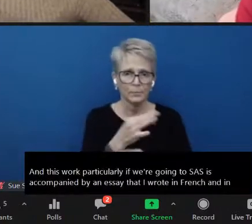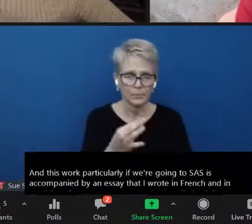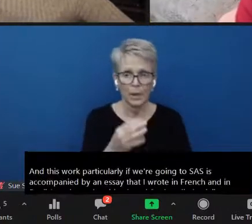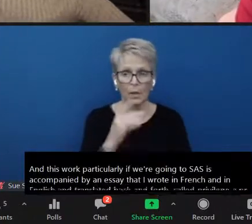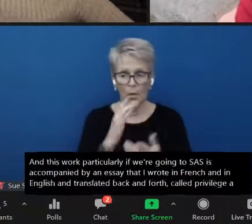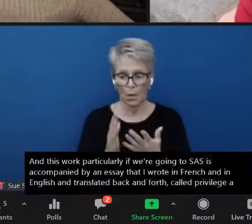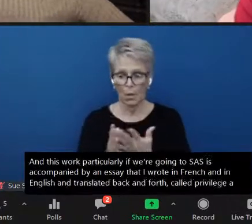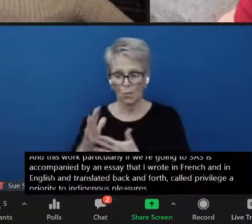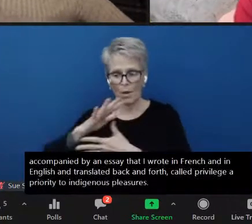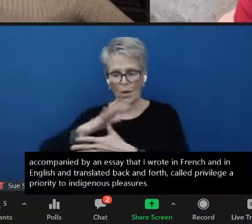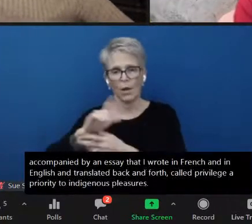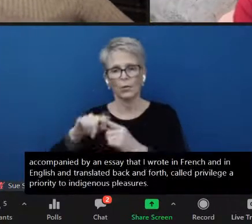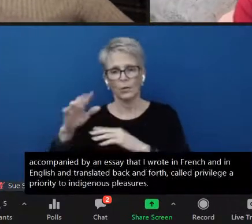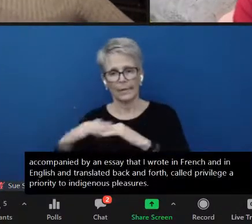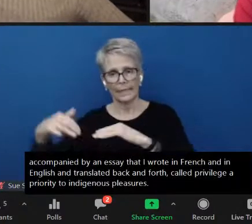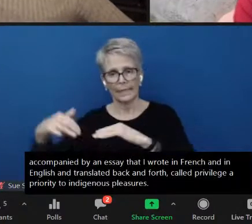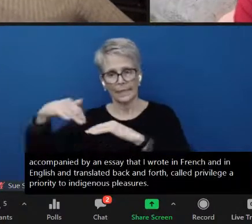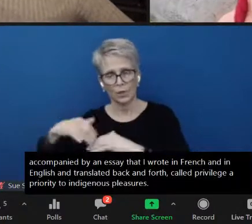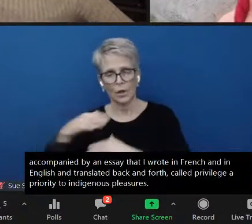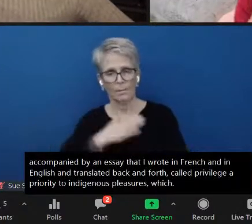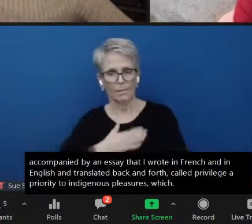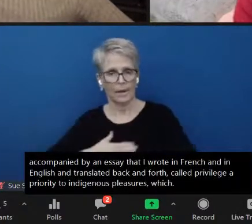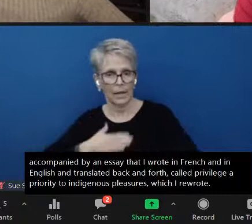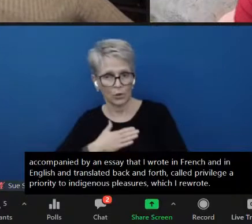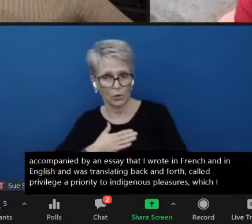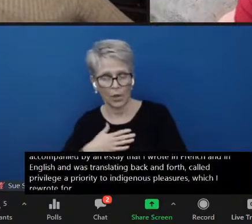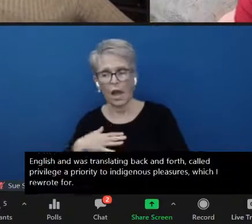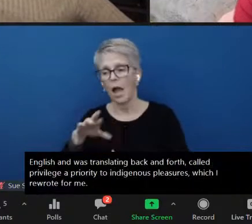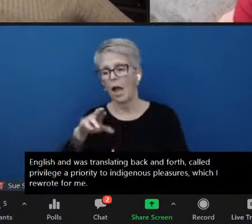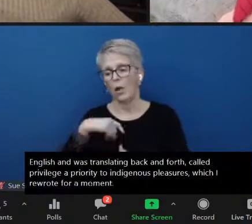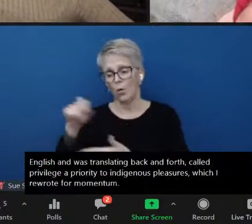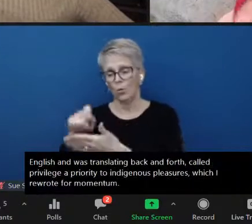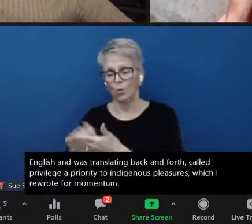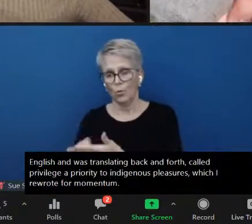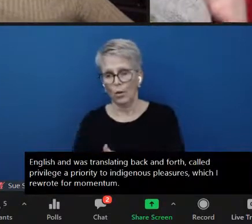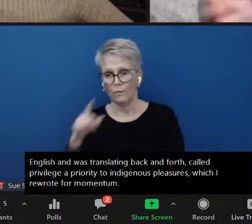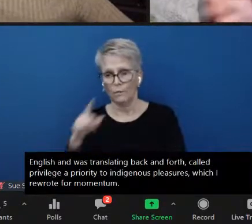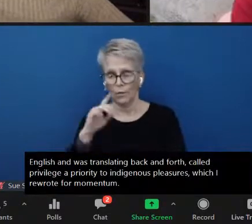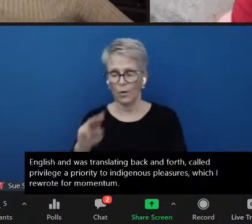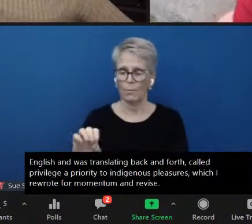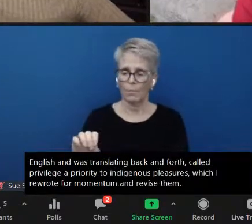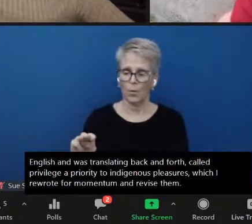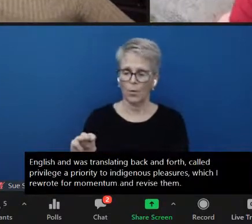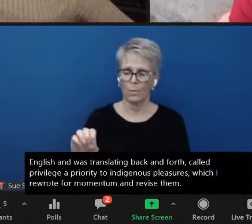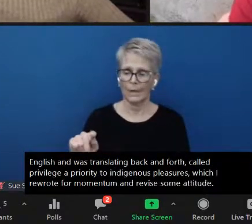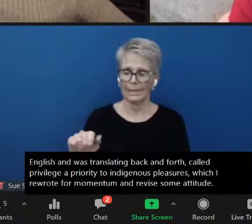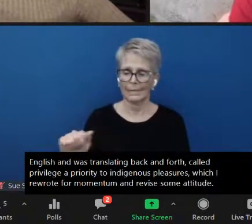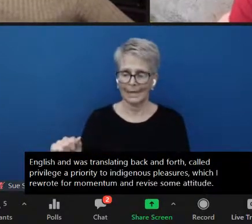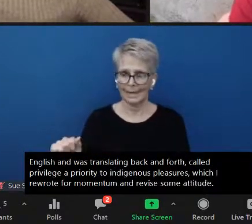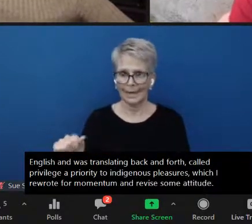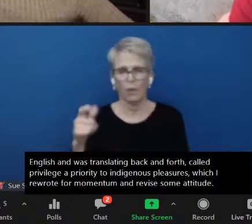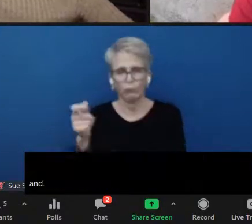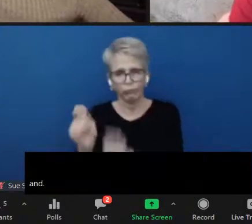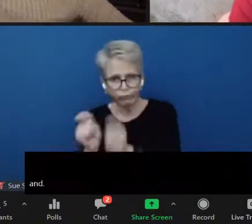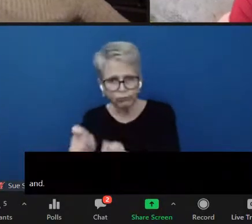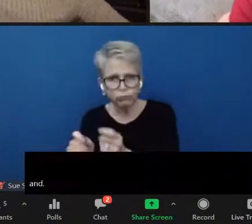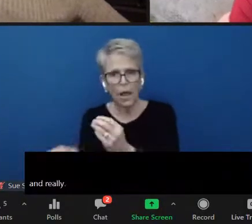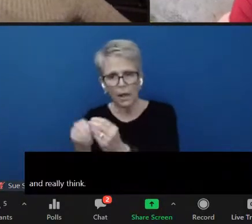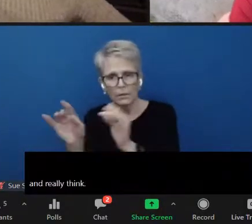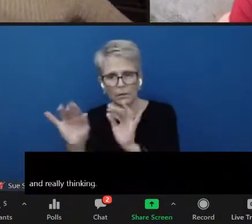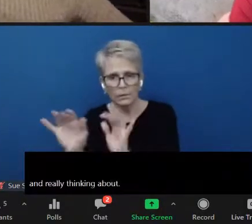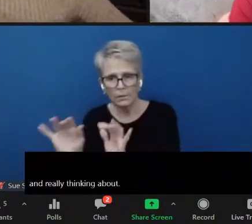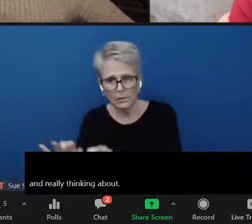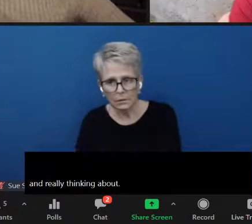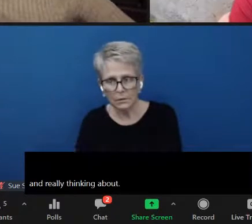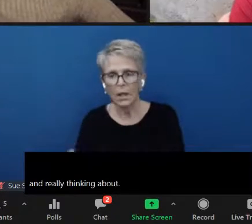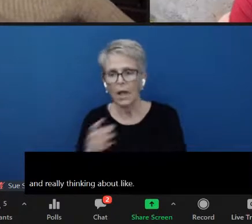Indigenous Pleasures, which I rewrote for Momenta, improvised and added to, and really thinking